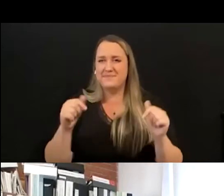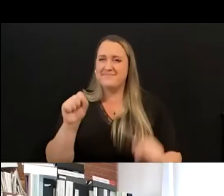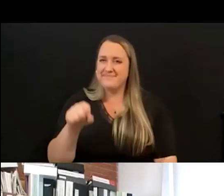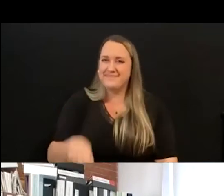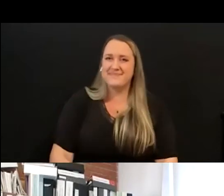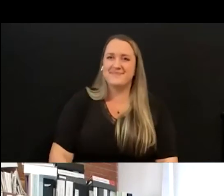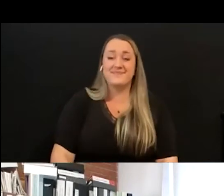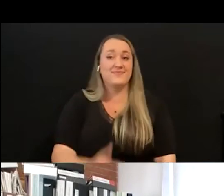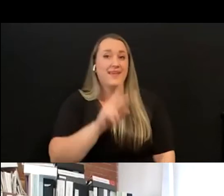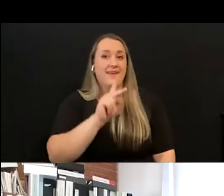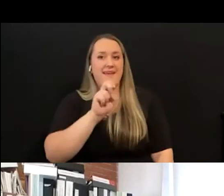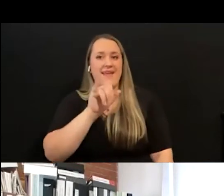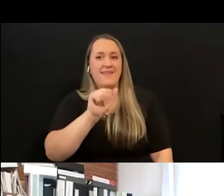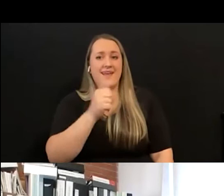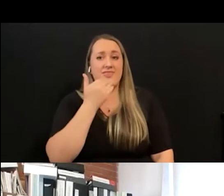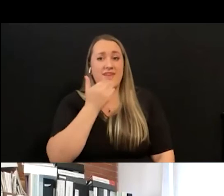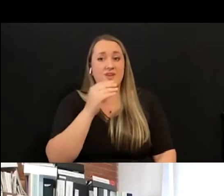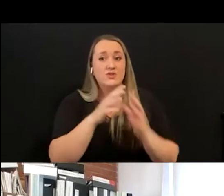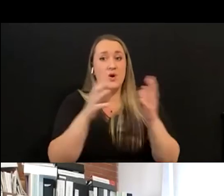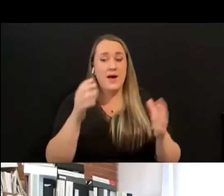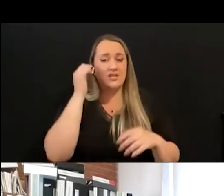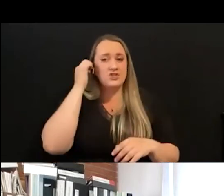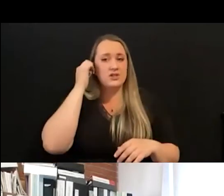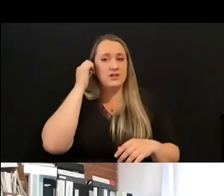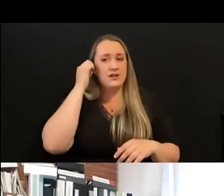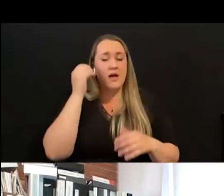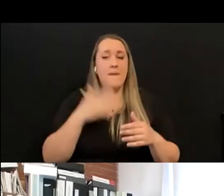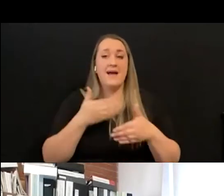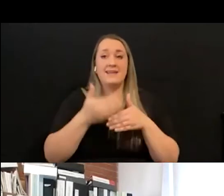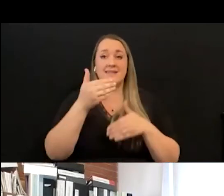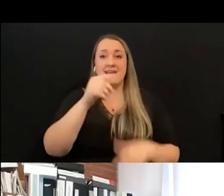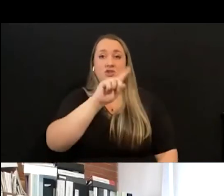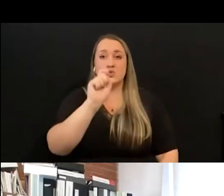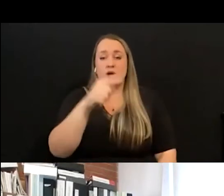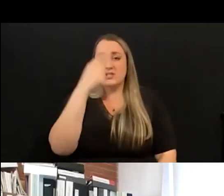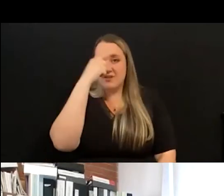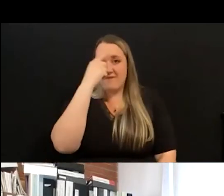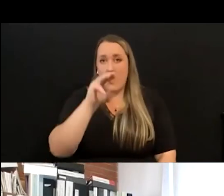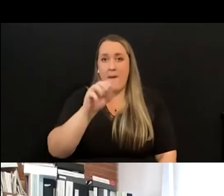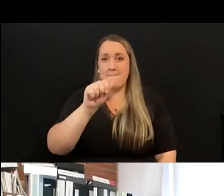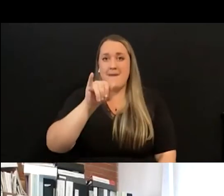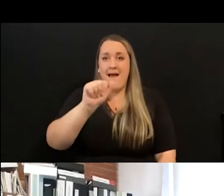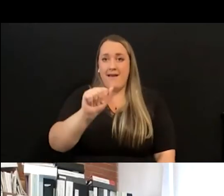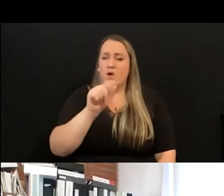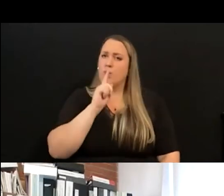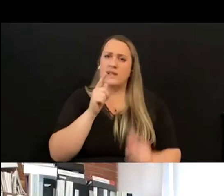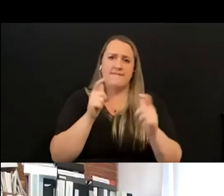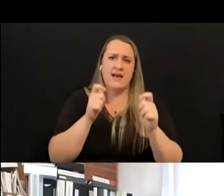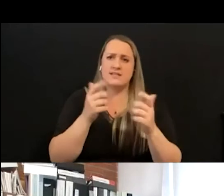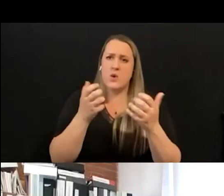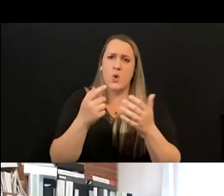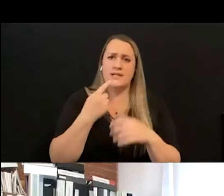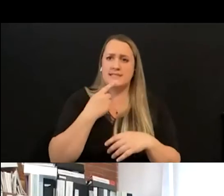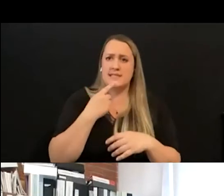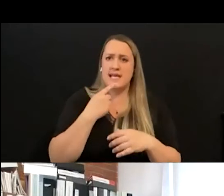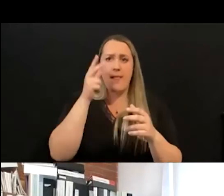Thank you so much, Eimear. This next question is for Maia. And just really quickly, I want to say, listening to all of